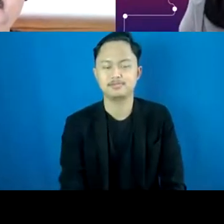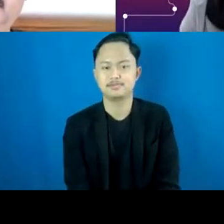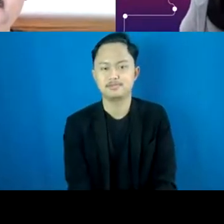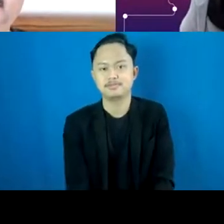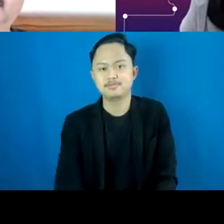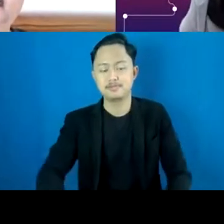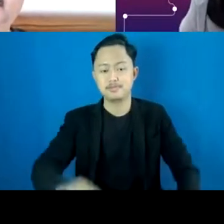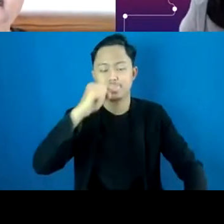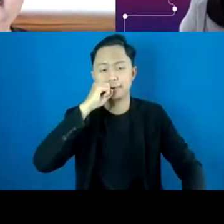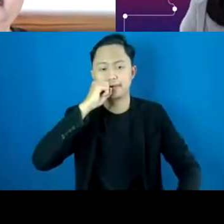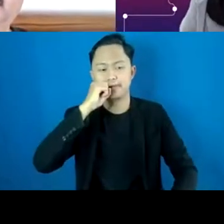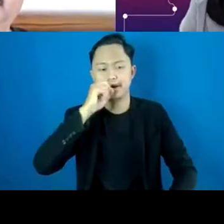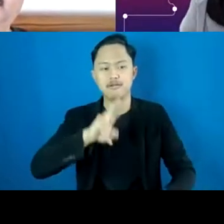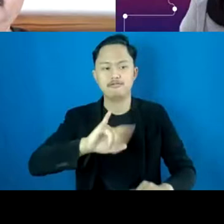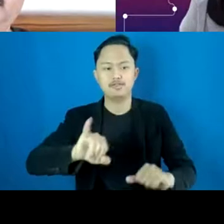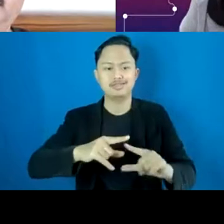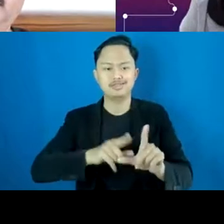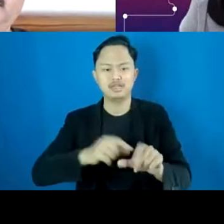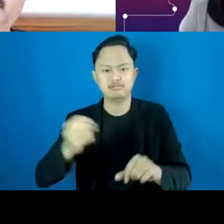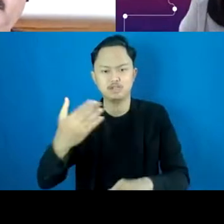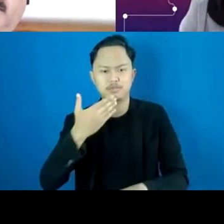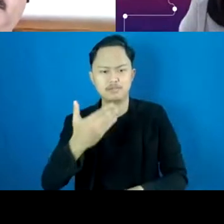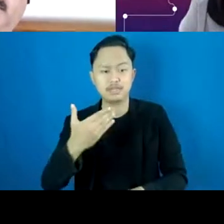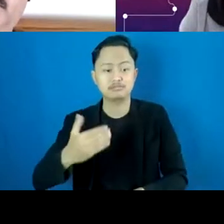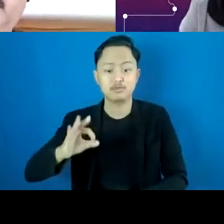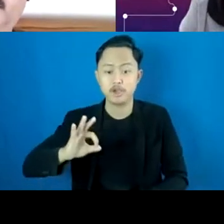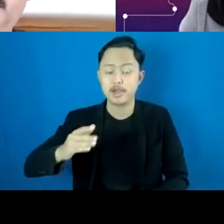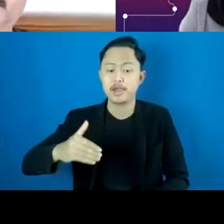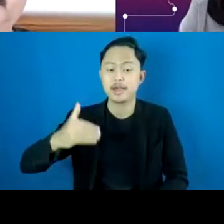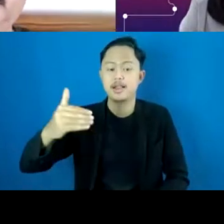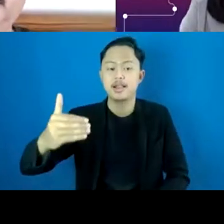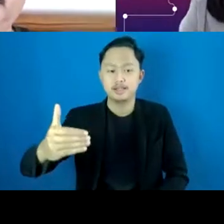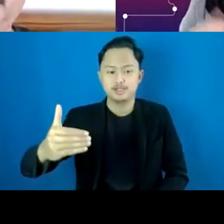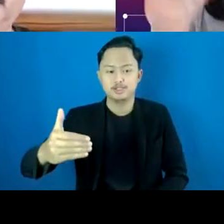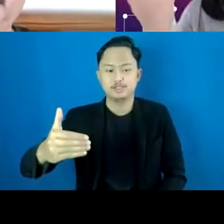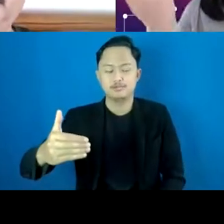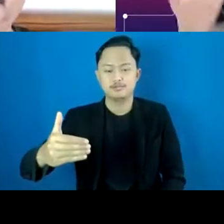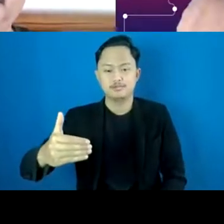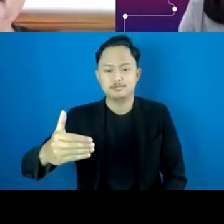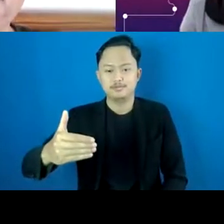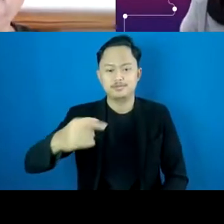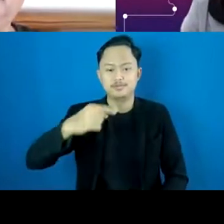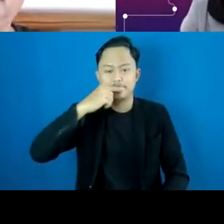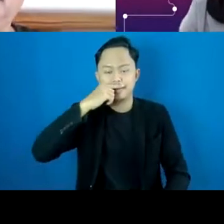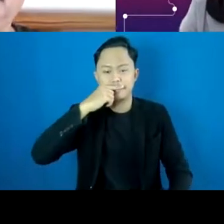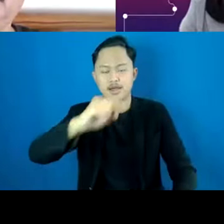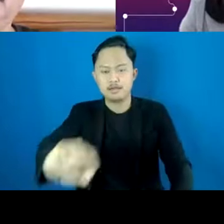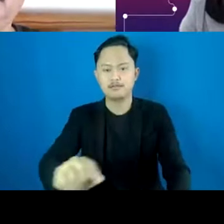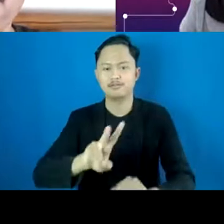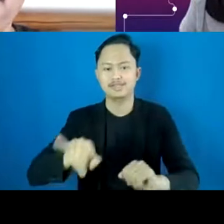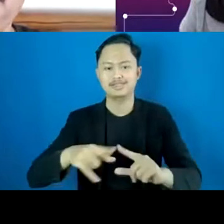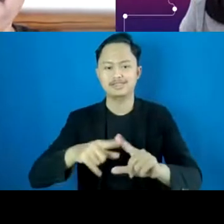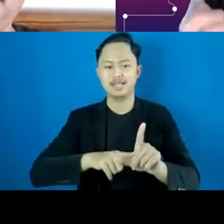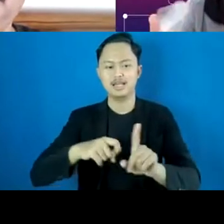Mr. Vijay. And now, next, we will also like to ask Mr. Vijay Kumar and push on